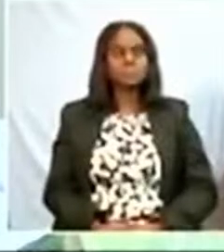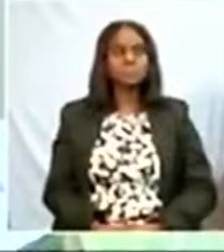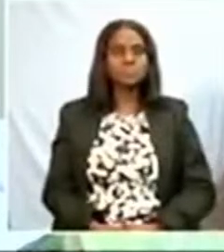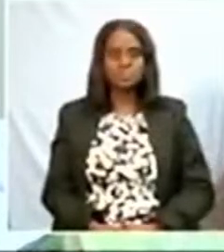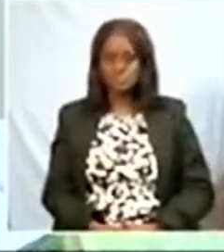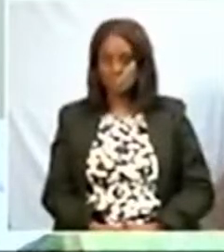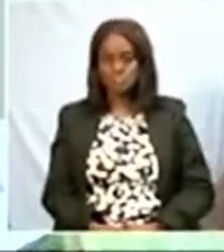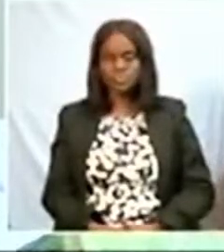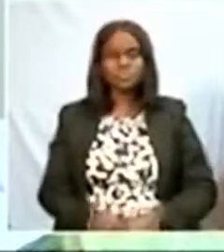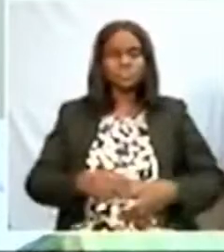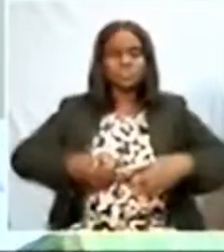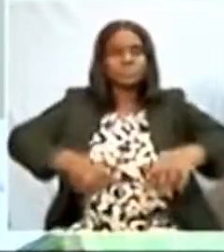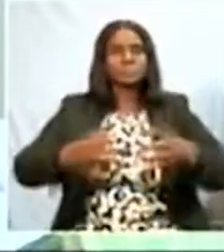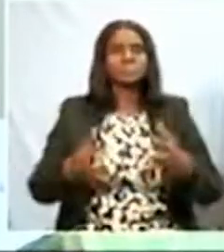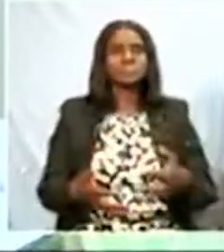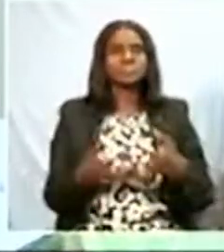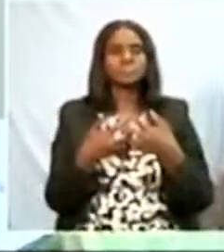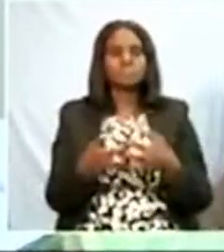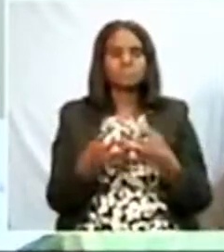Engineer,